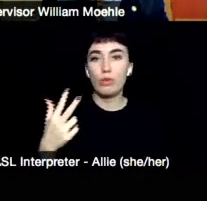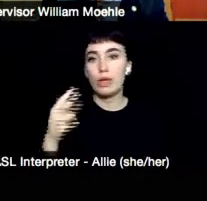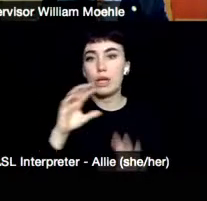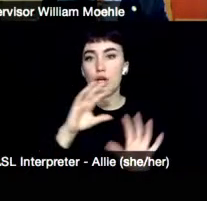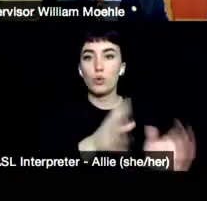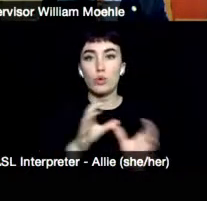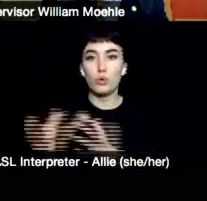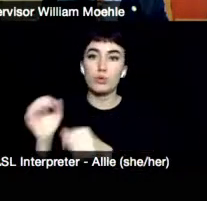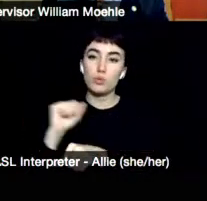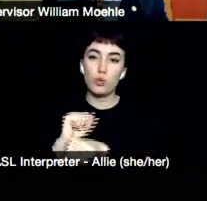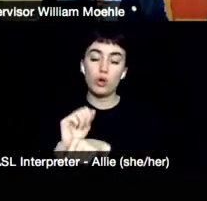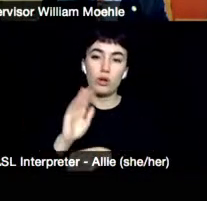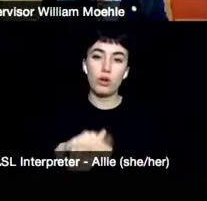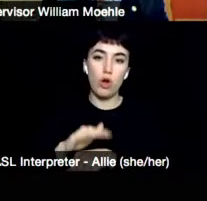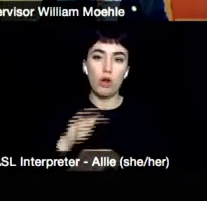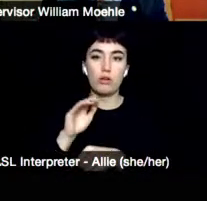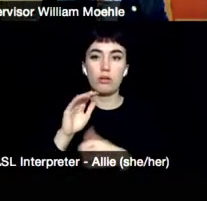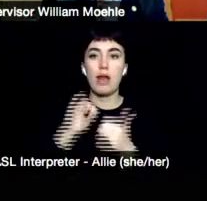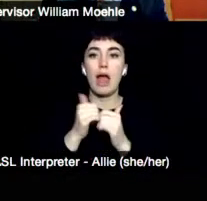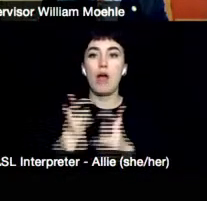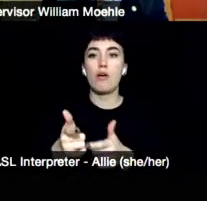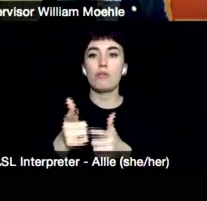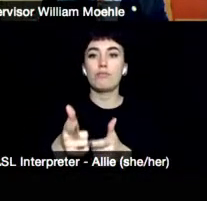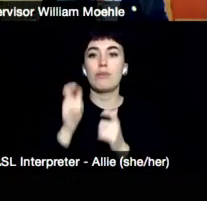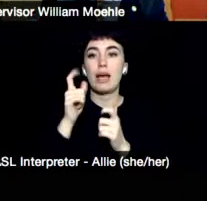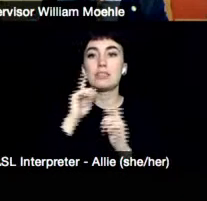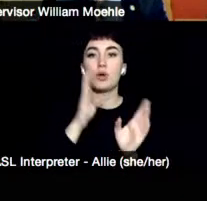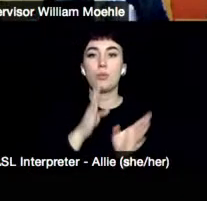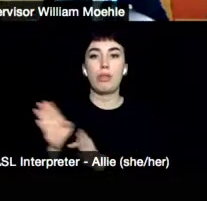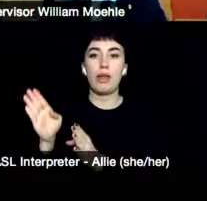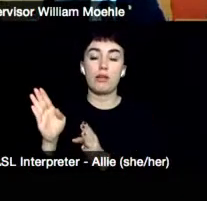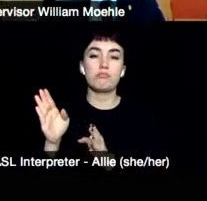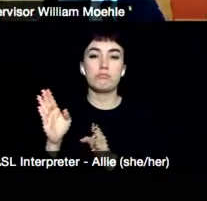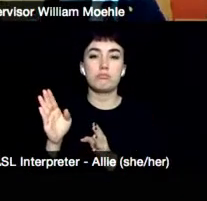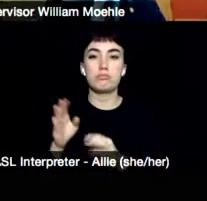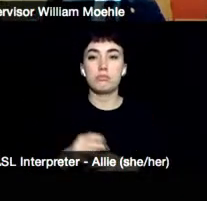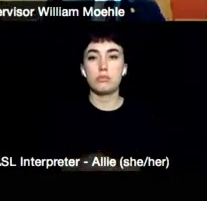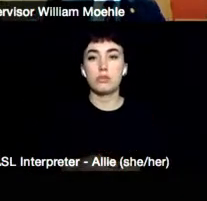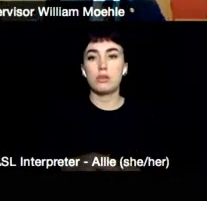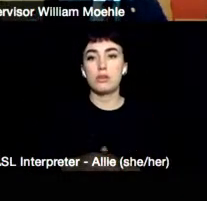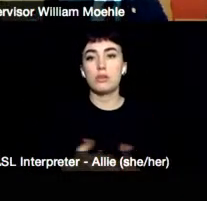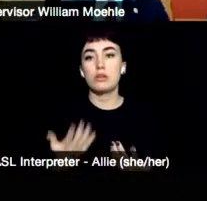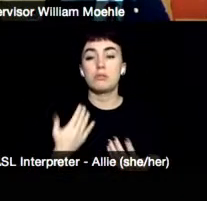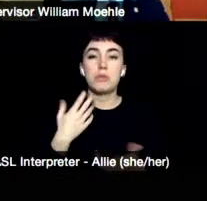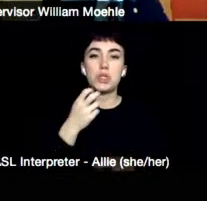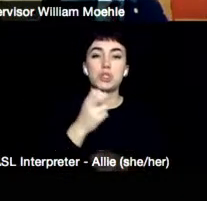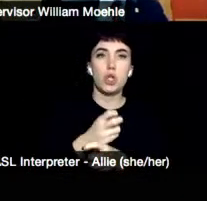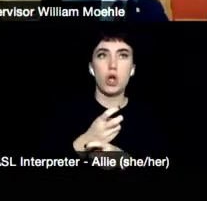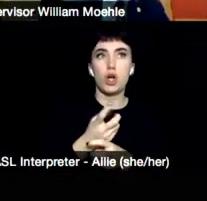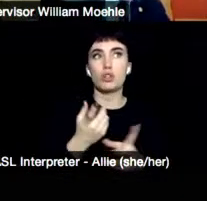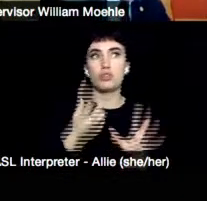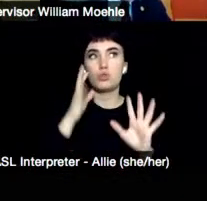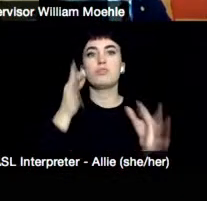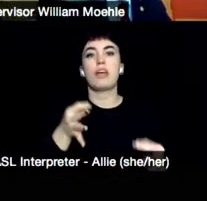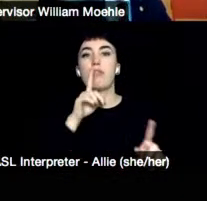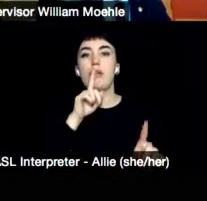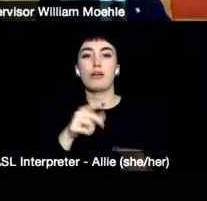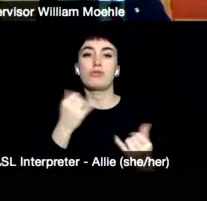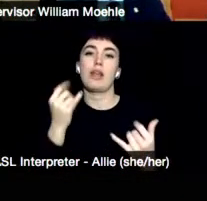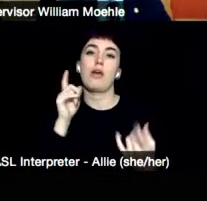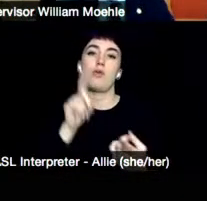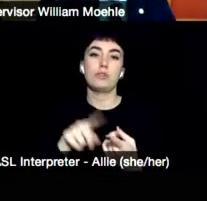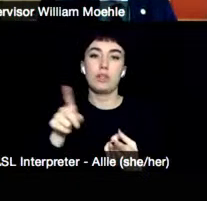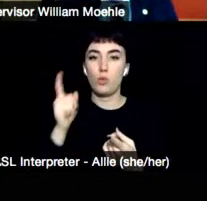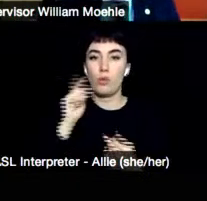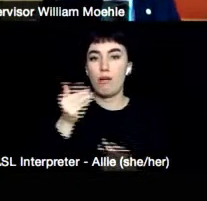it, how quickly they're planning on doing it. So it's hard to make any definitive answers until we have them on